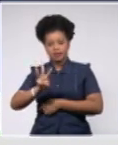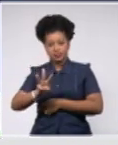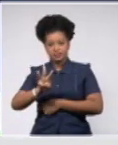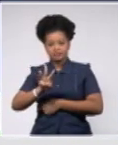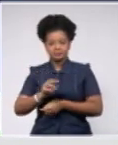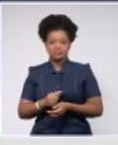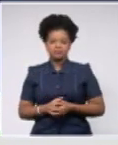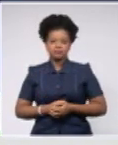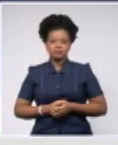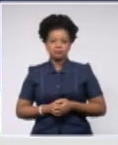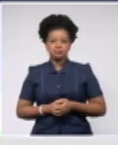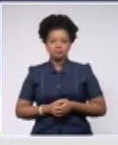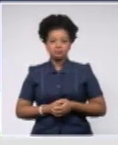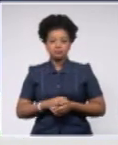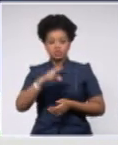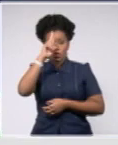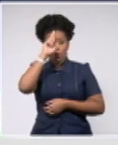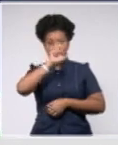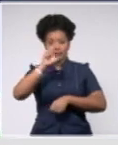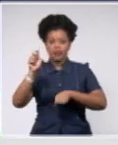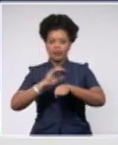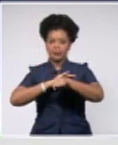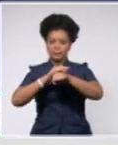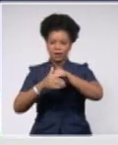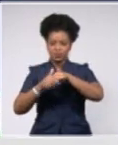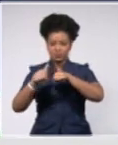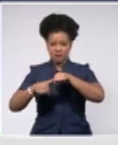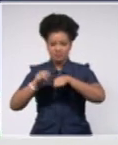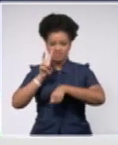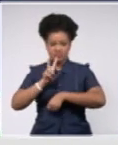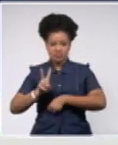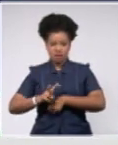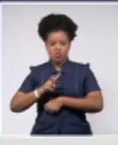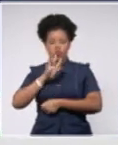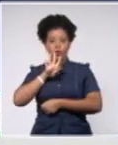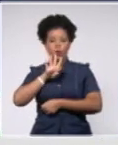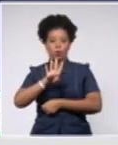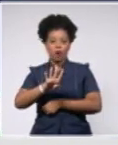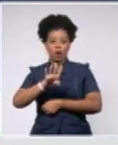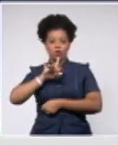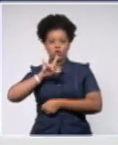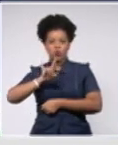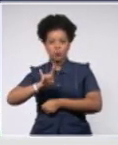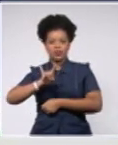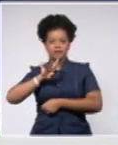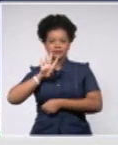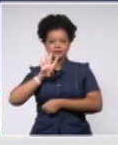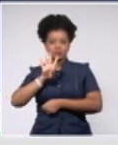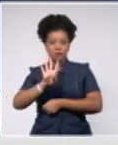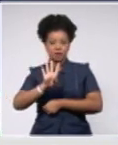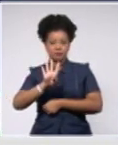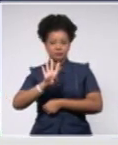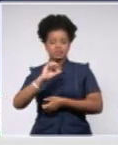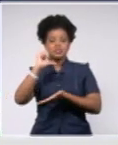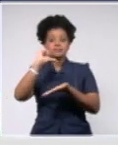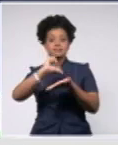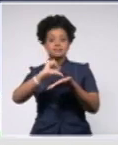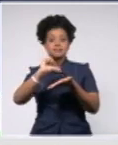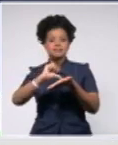286 in the Naval Hospital, and 231 in the Civil Defense Laboratories.